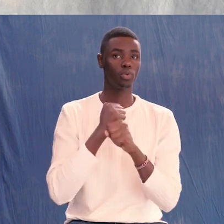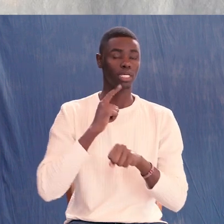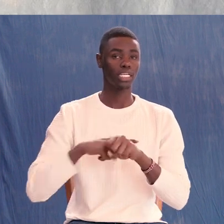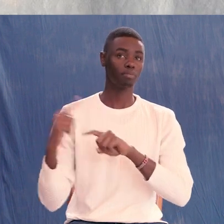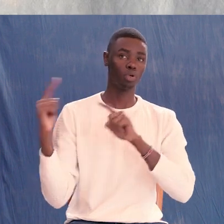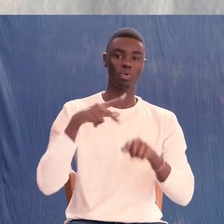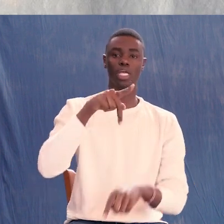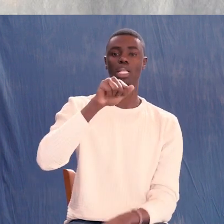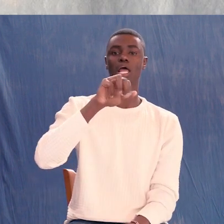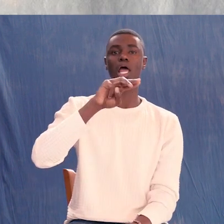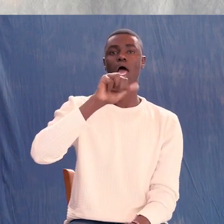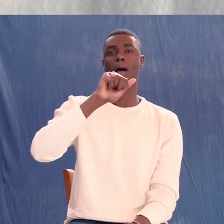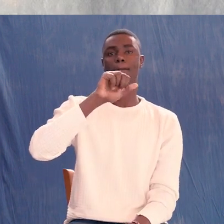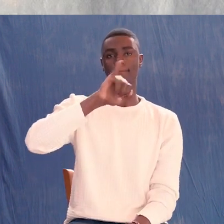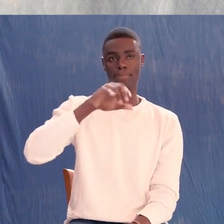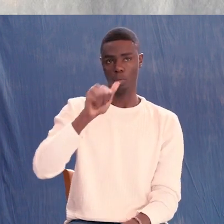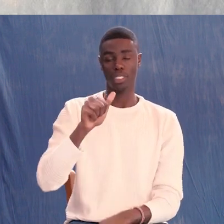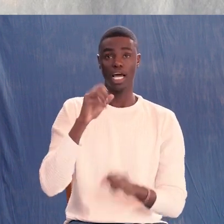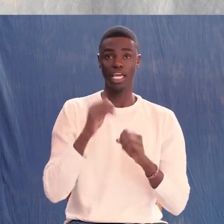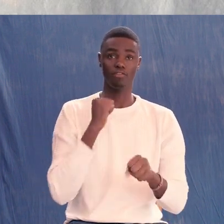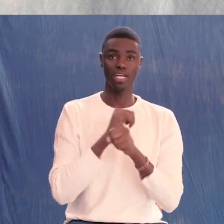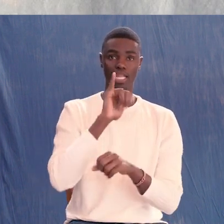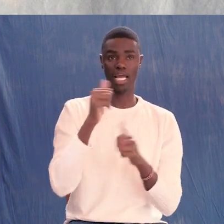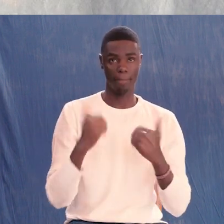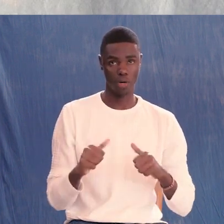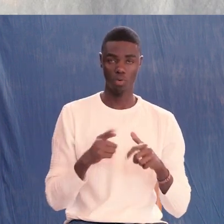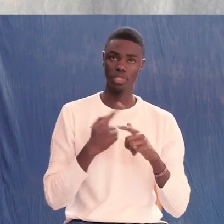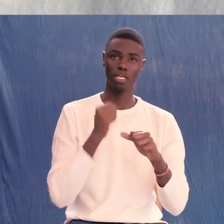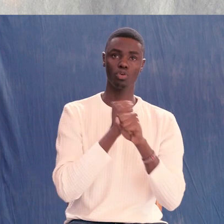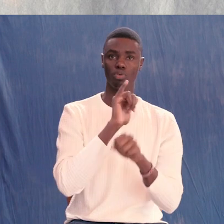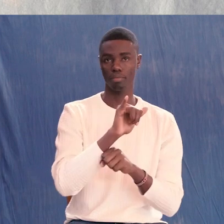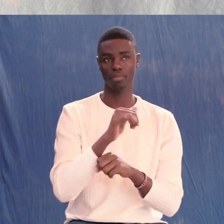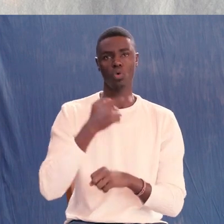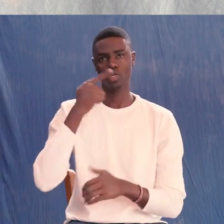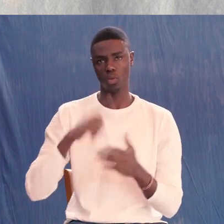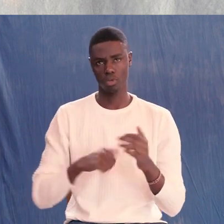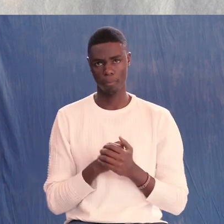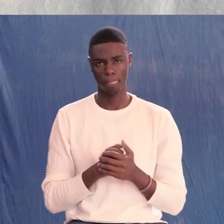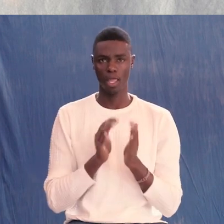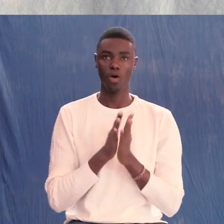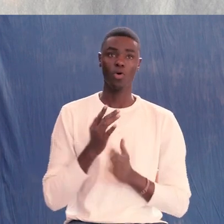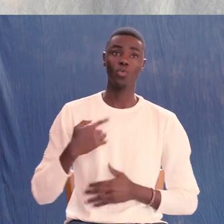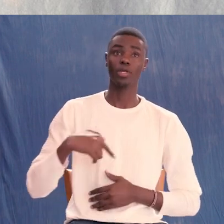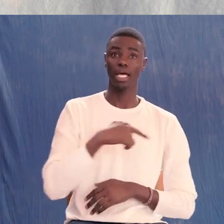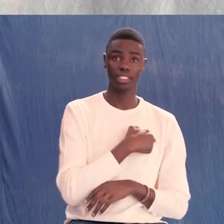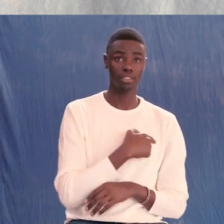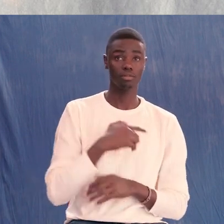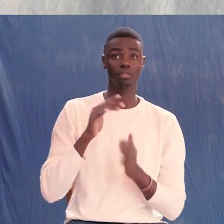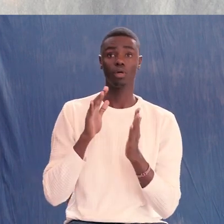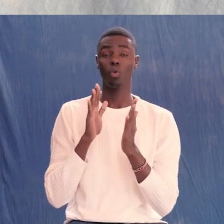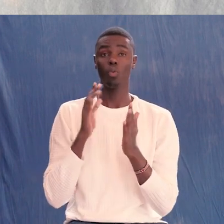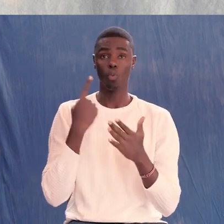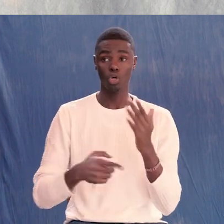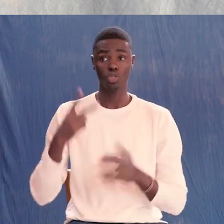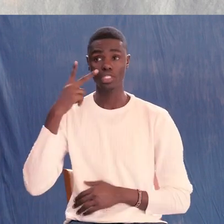for Pomoja. If you haven't done that, I really recommend that you do that. And this is what we say, with us, what you see is what you